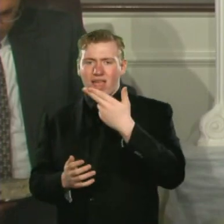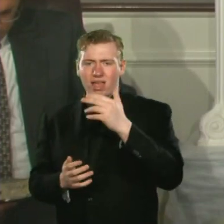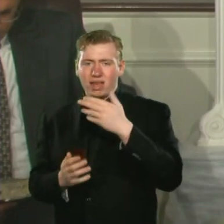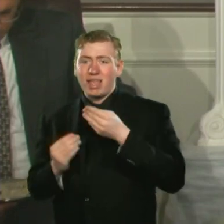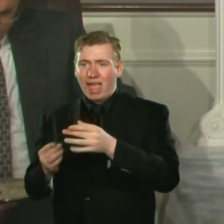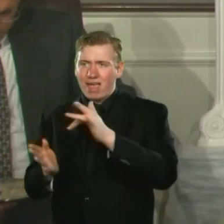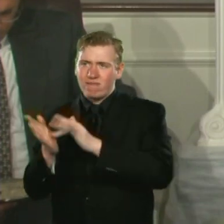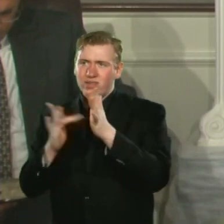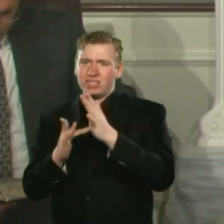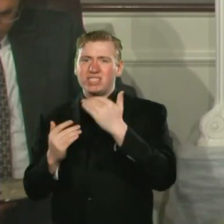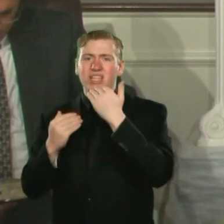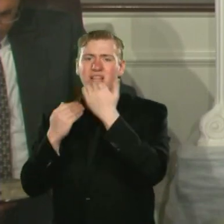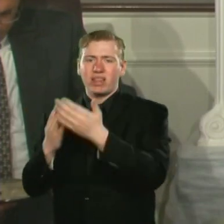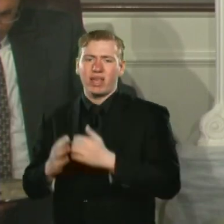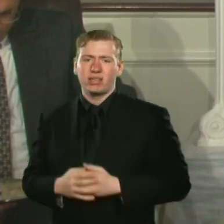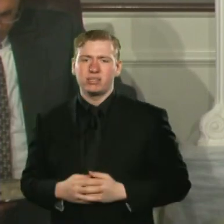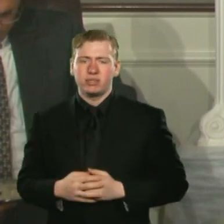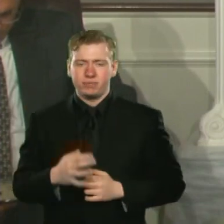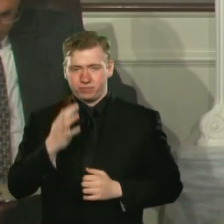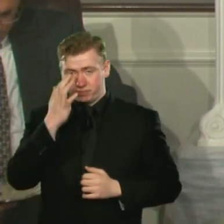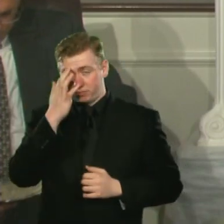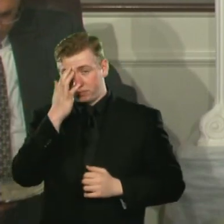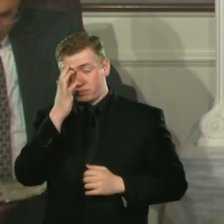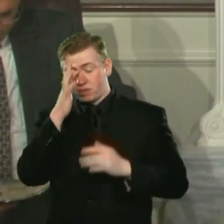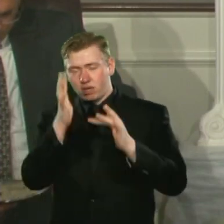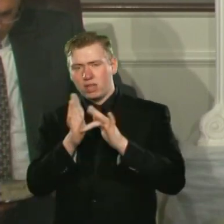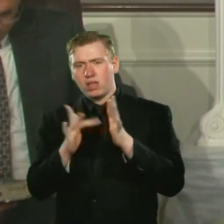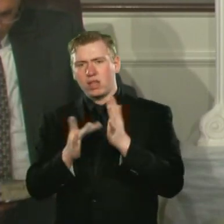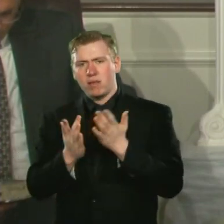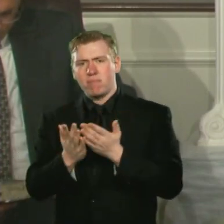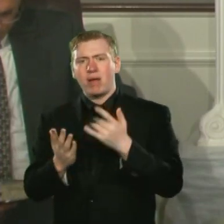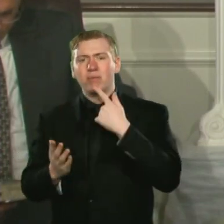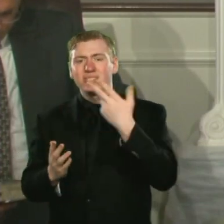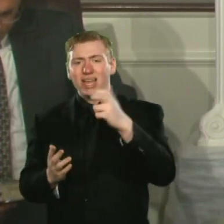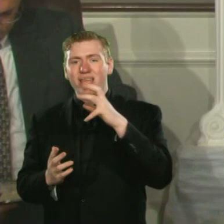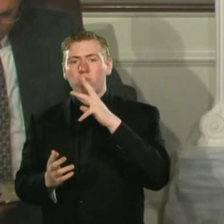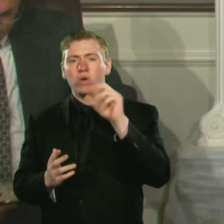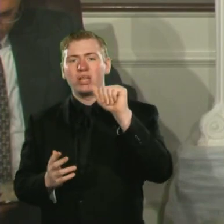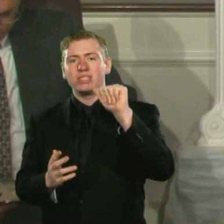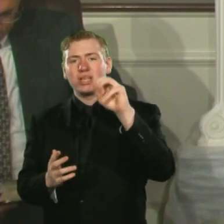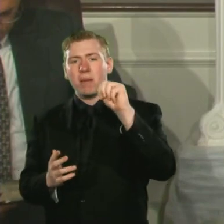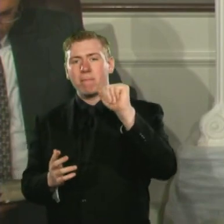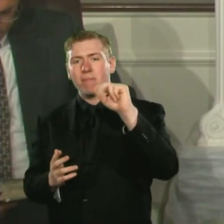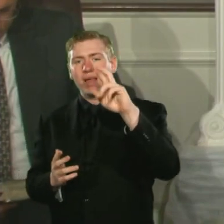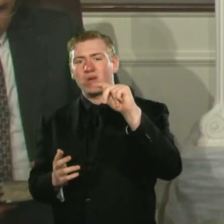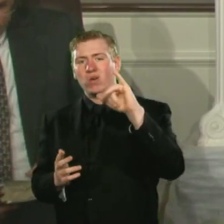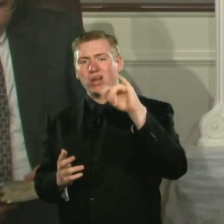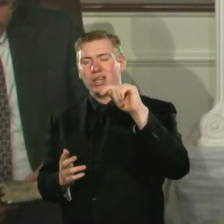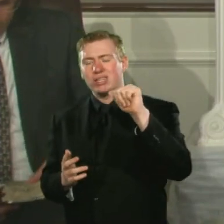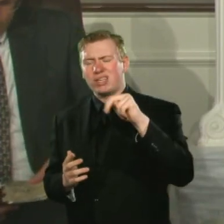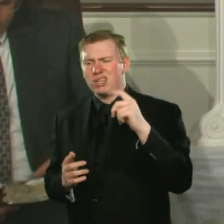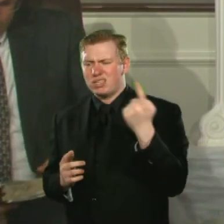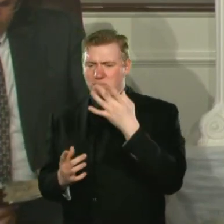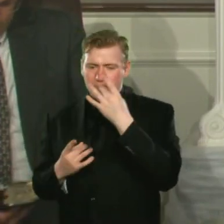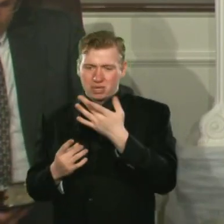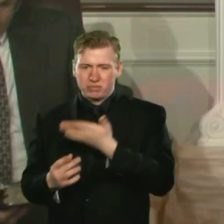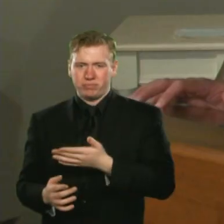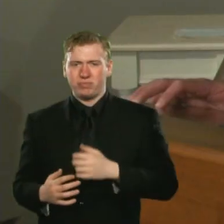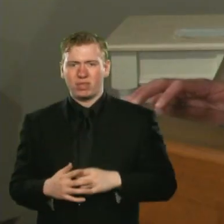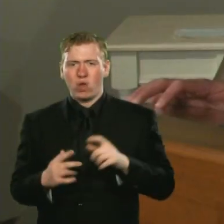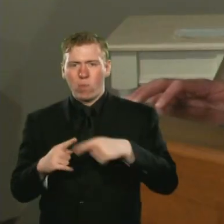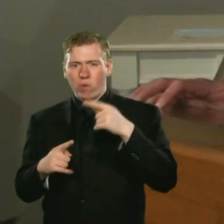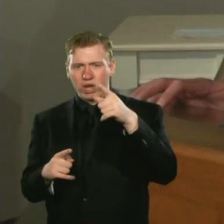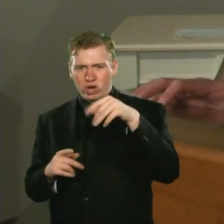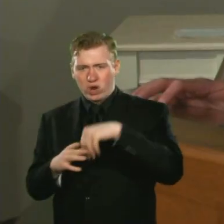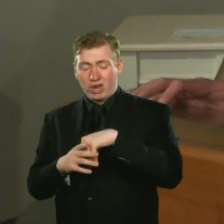giving Jesus thanks. And the Bible says he was a Samaritan. You know, something interesting there. Whenever you're in the